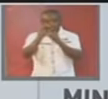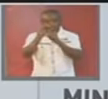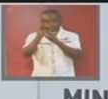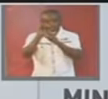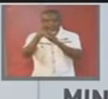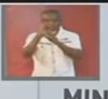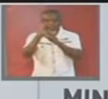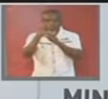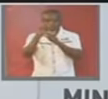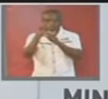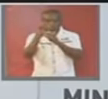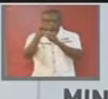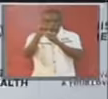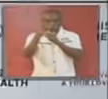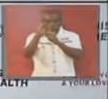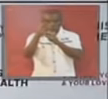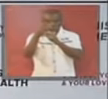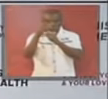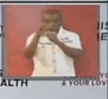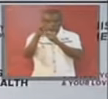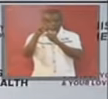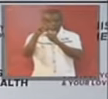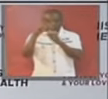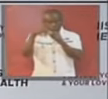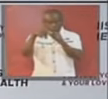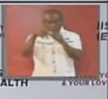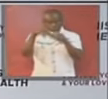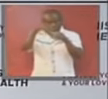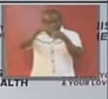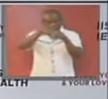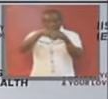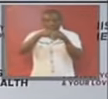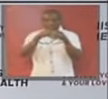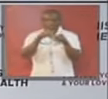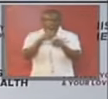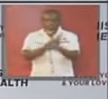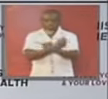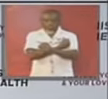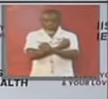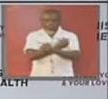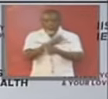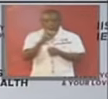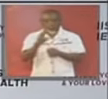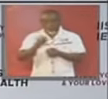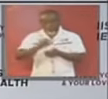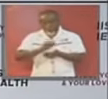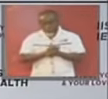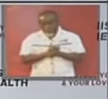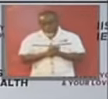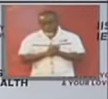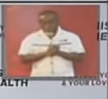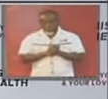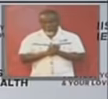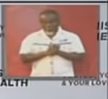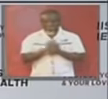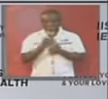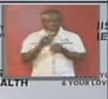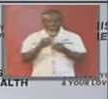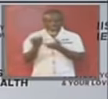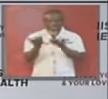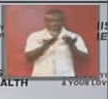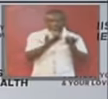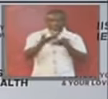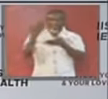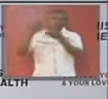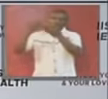of ingredients. Thank you. Thank you very much, Dr. Wheeler. Took me back to my chemistry, CSE chemistry days. Sodium chloride